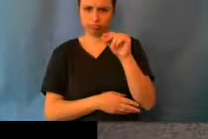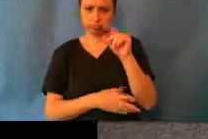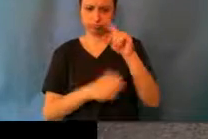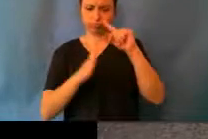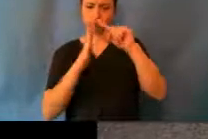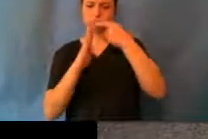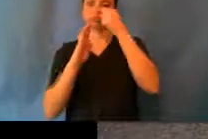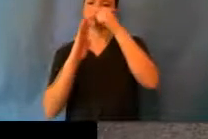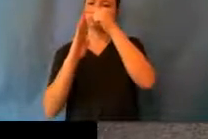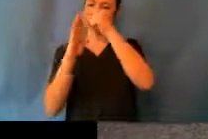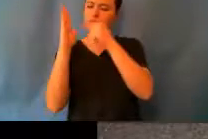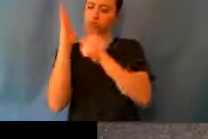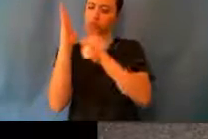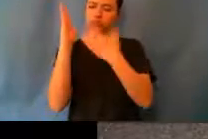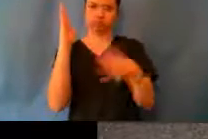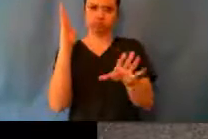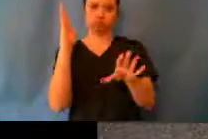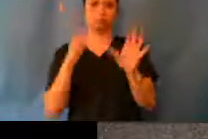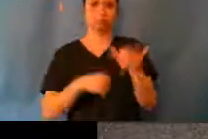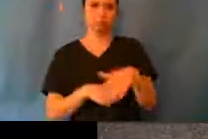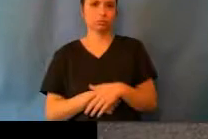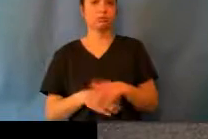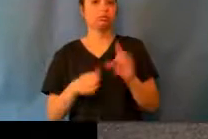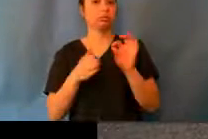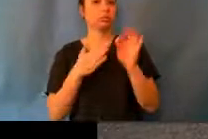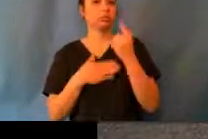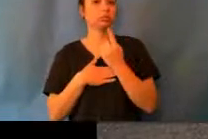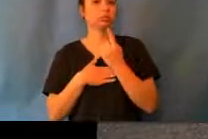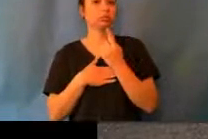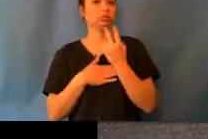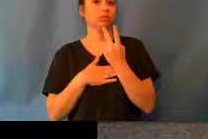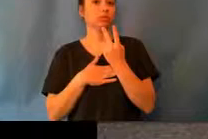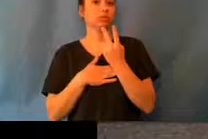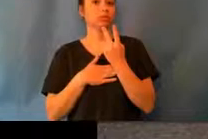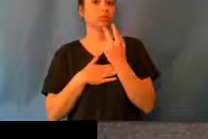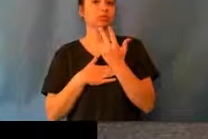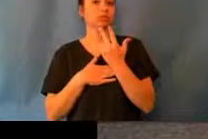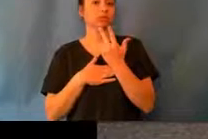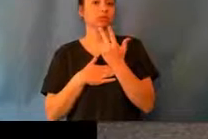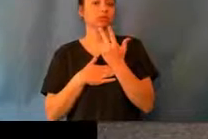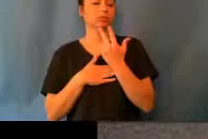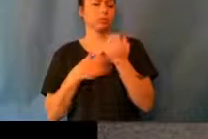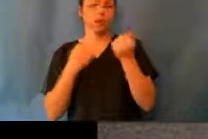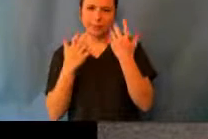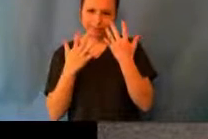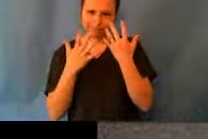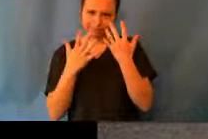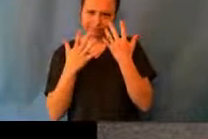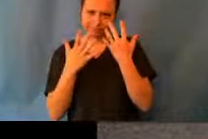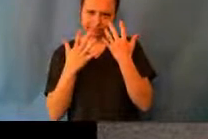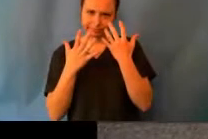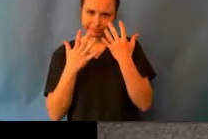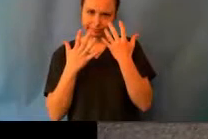end at the bottom. Okay? Let's count. 1, 2, 3. How many boxes tall